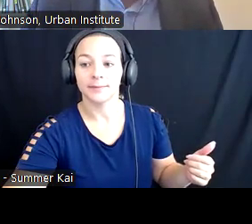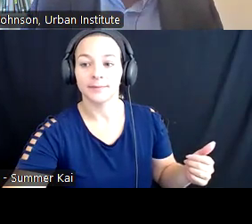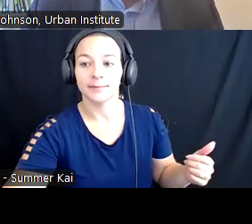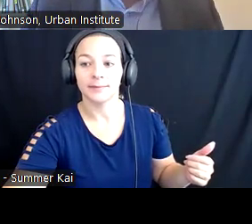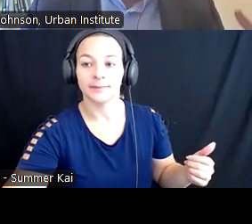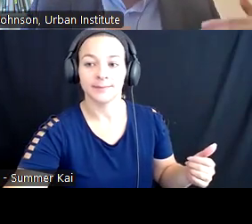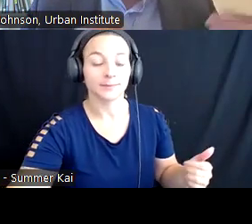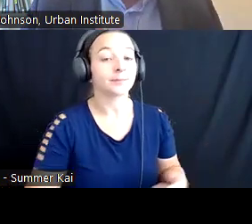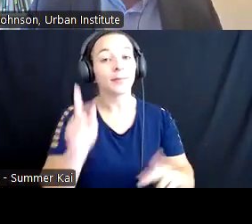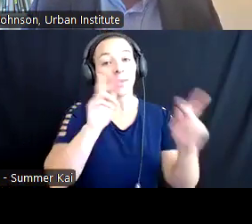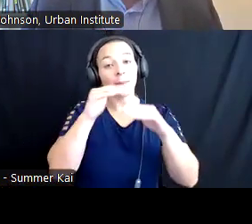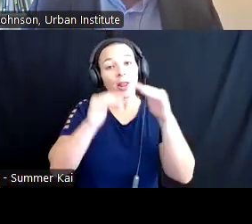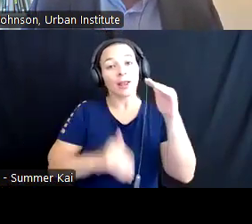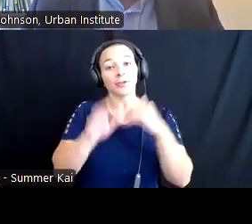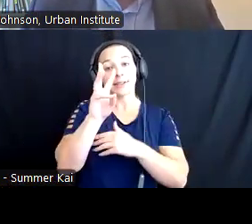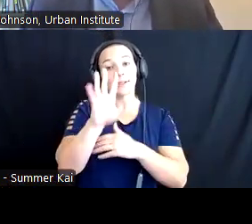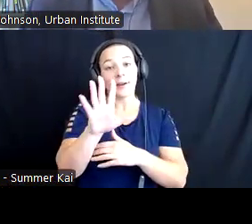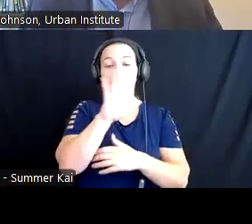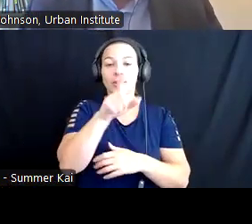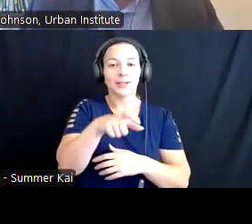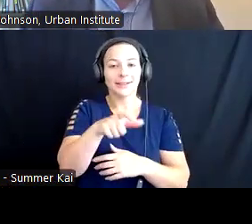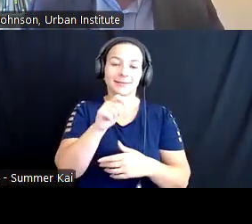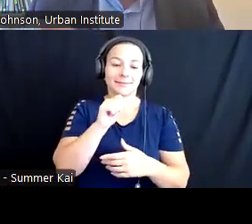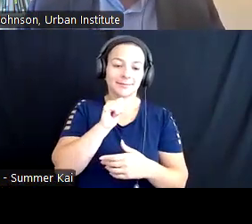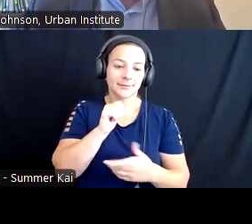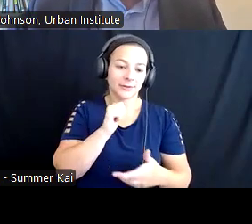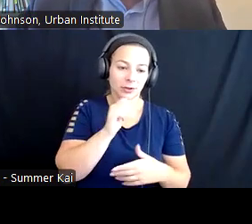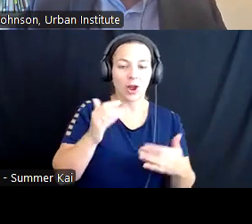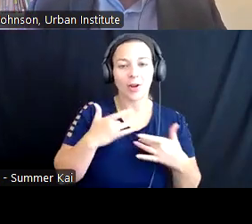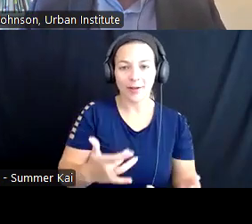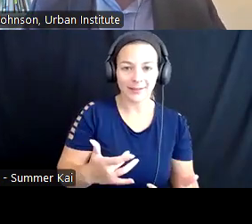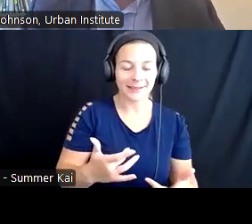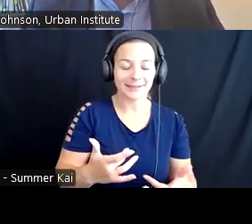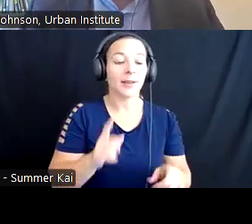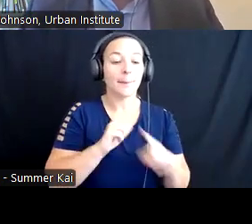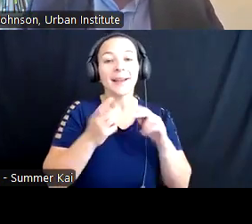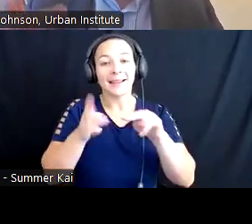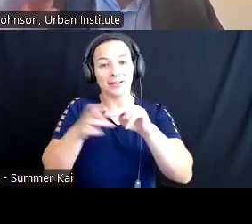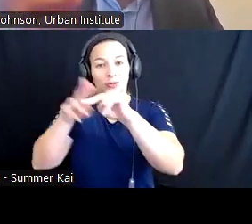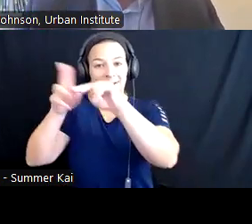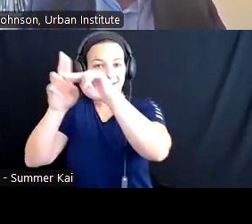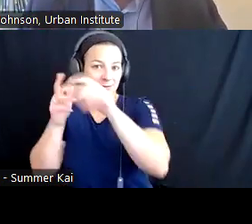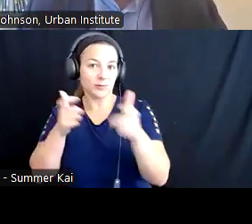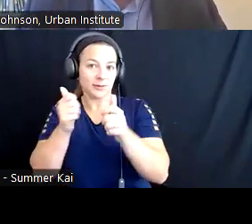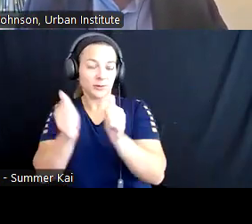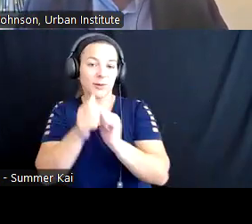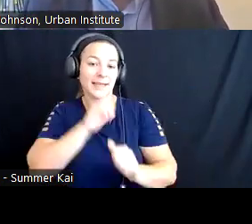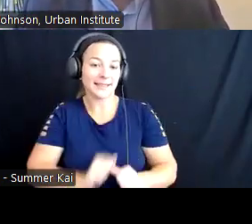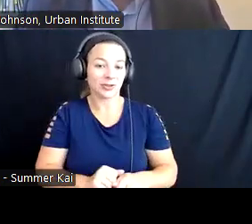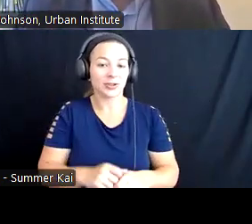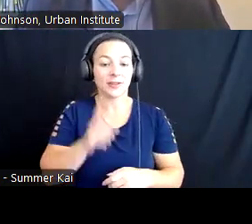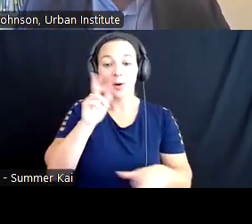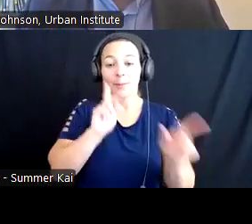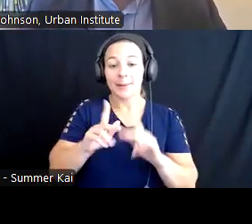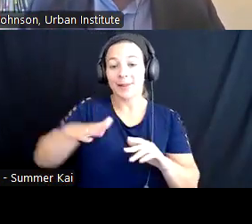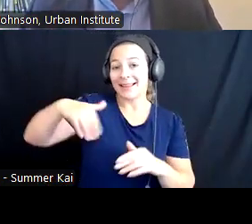people below 65, these needs are not very common, but needs increase rapidly with age, going from 9% for people in their late